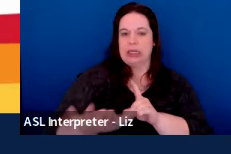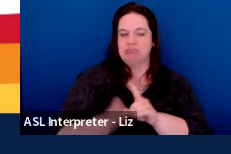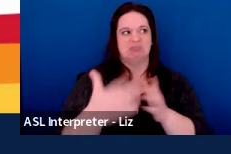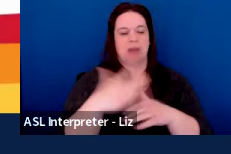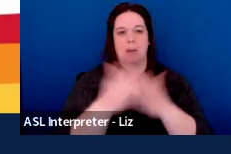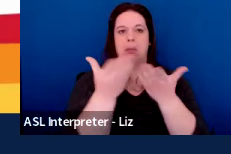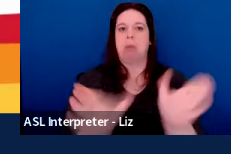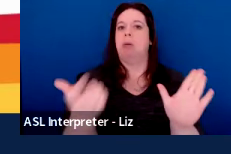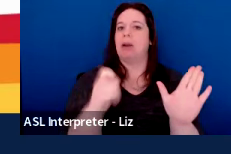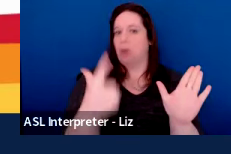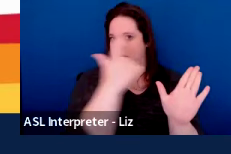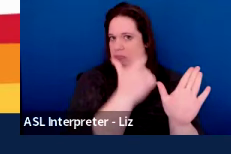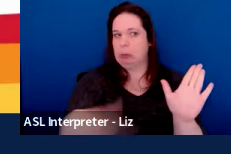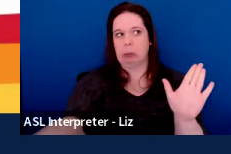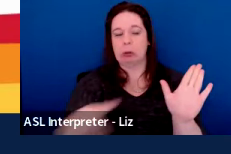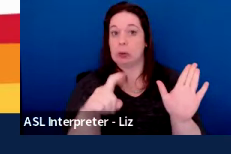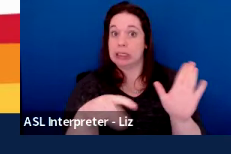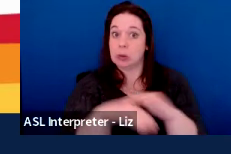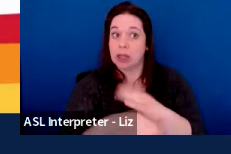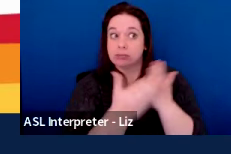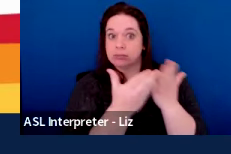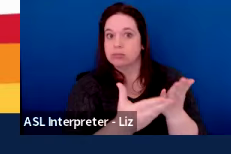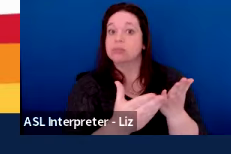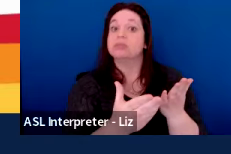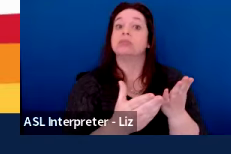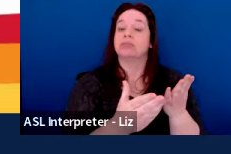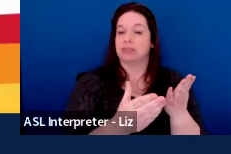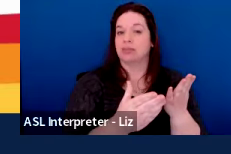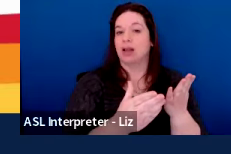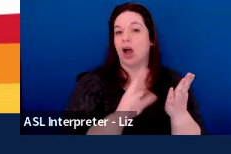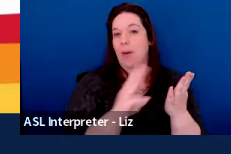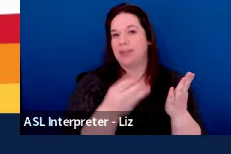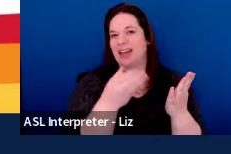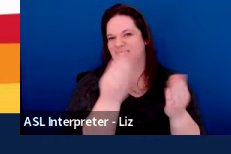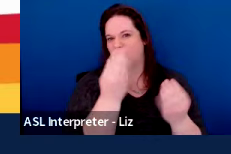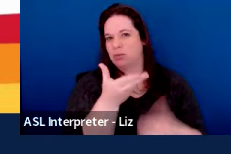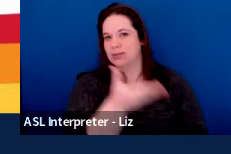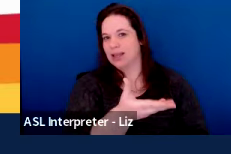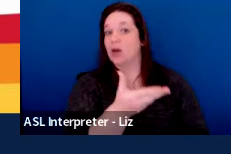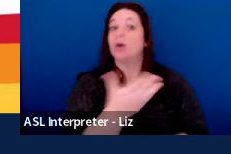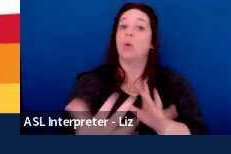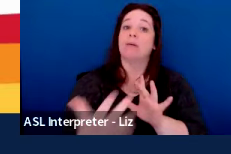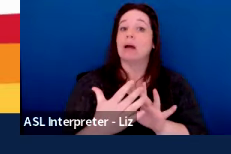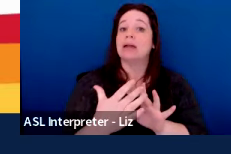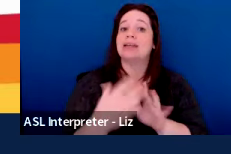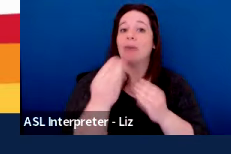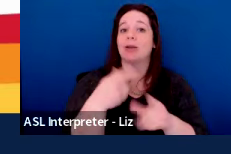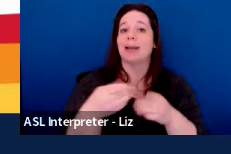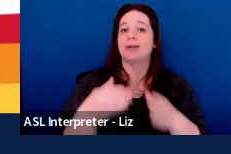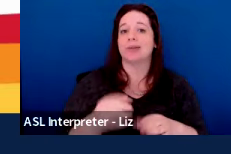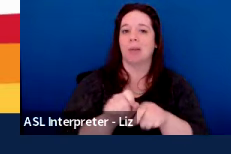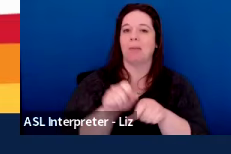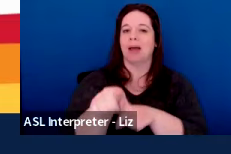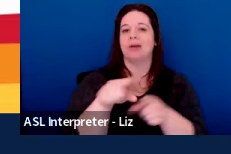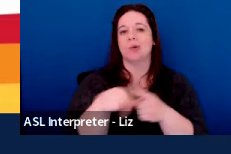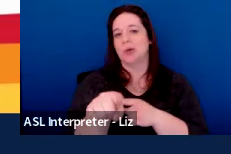anyone who needs them, and you can order them directly through our website or contact an information specialist to have them sent at